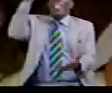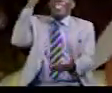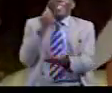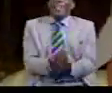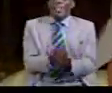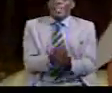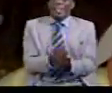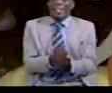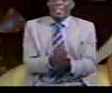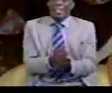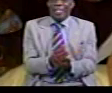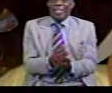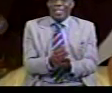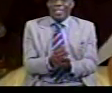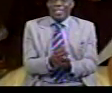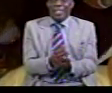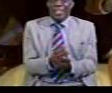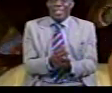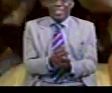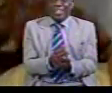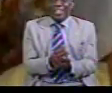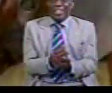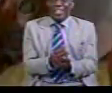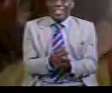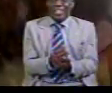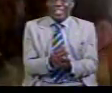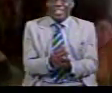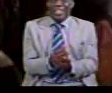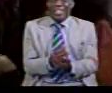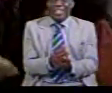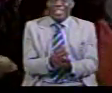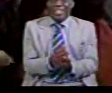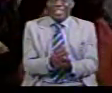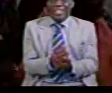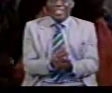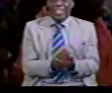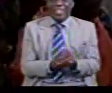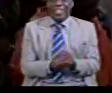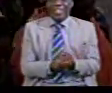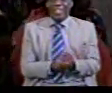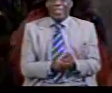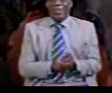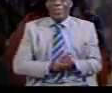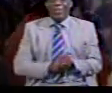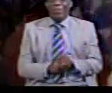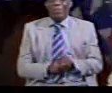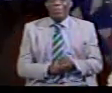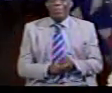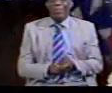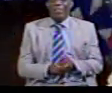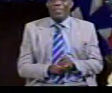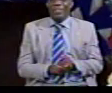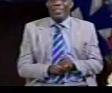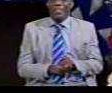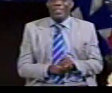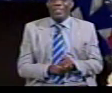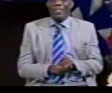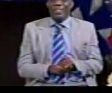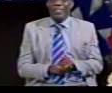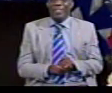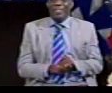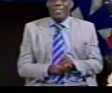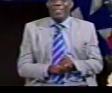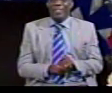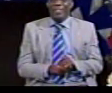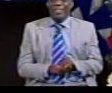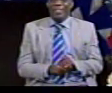Si vous savez que Dieu a fait une grande chose pour ces nations, est-ce que vous